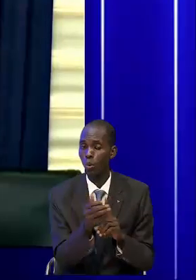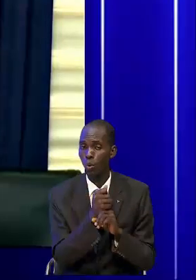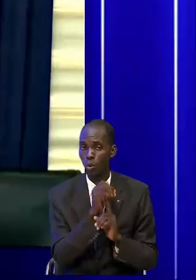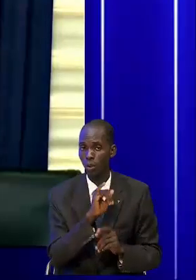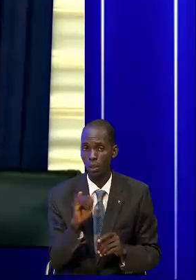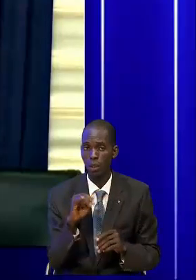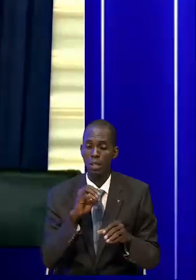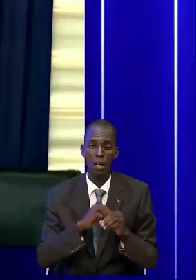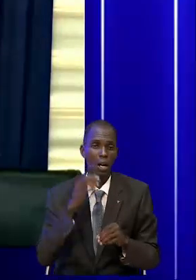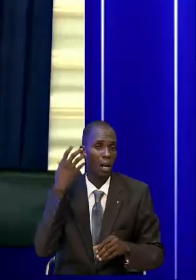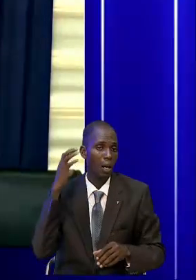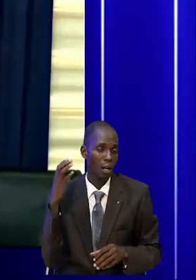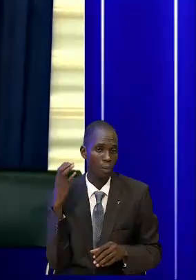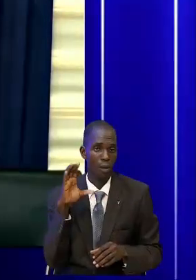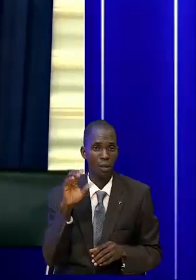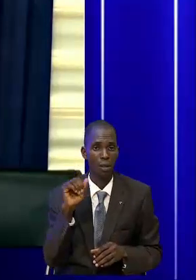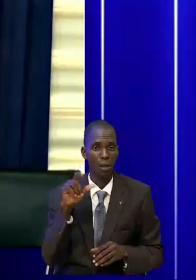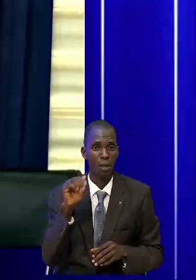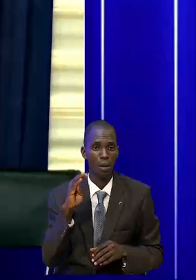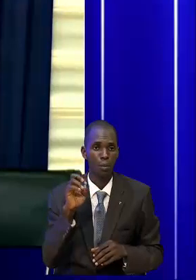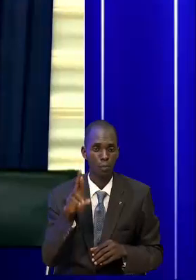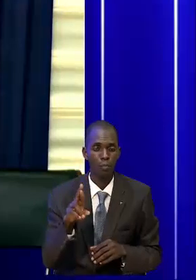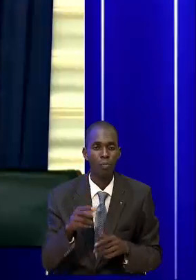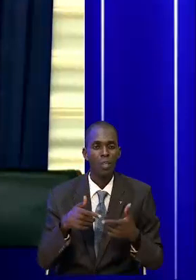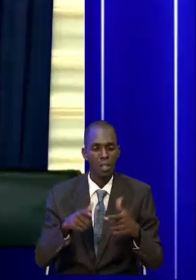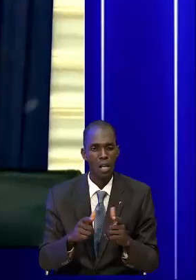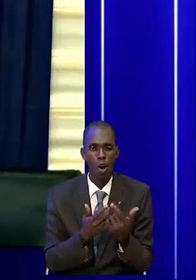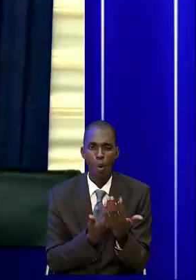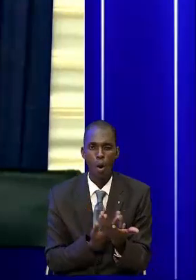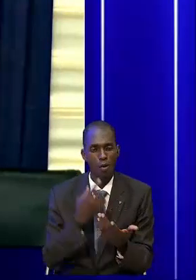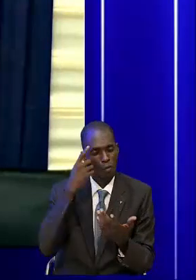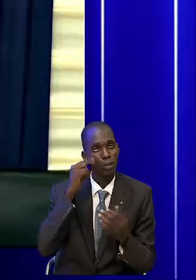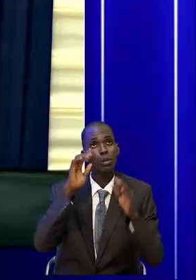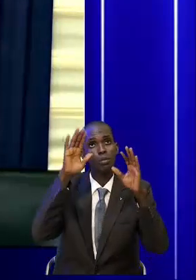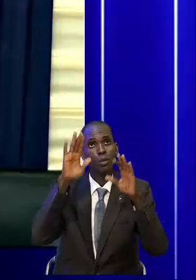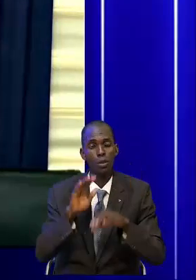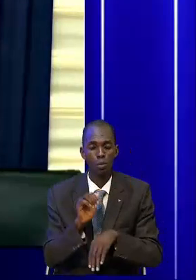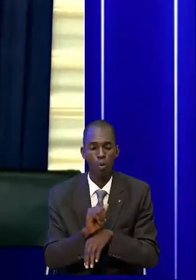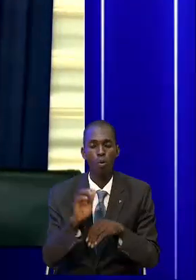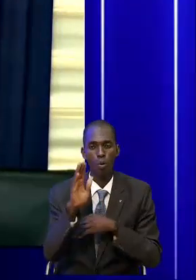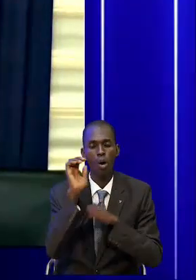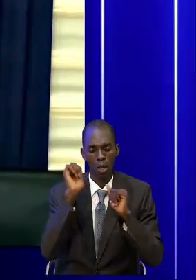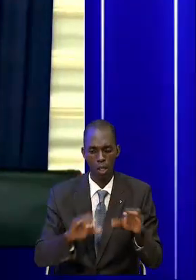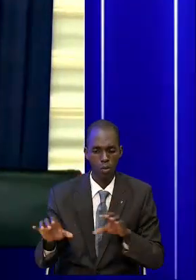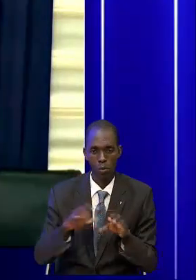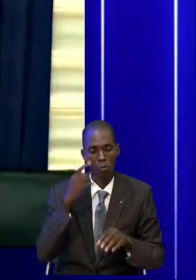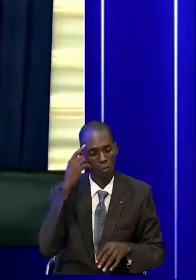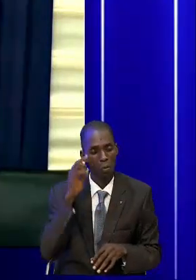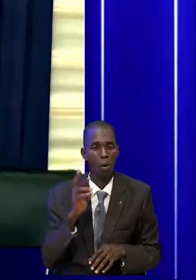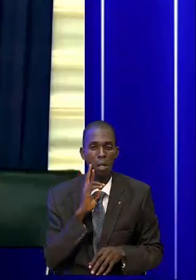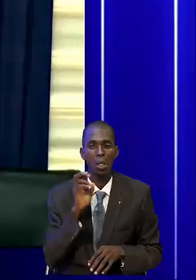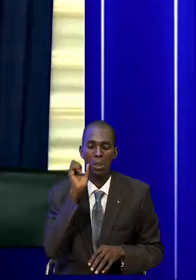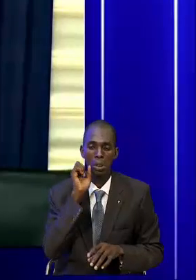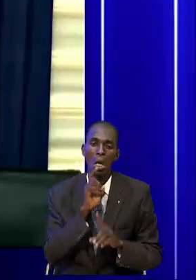I said, okay, the program is going on in Calabar. Let's wait for